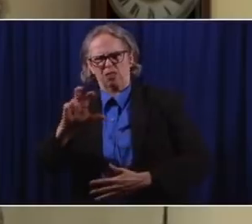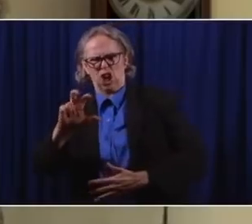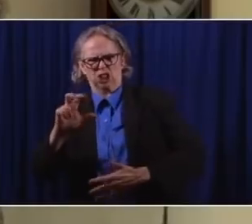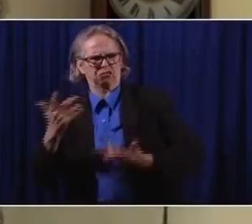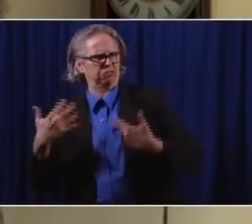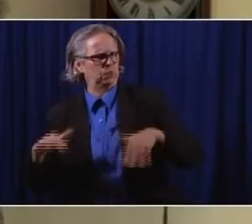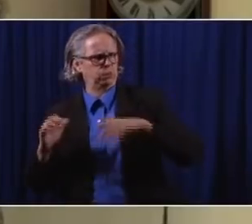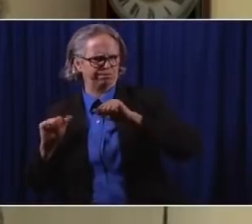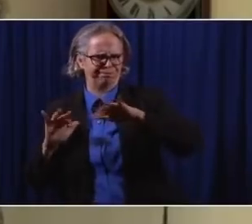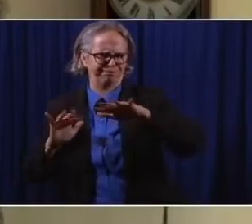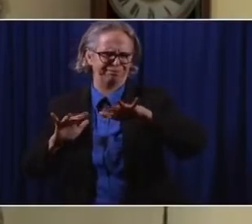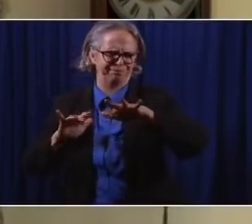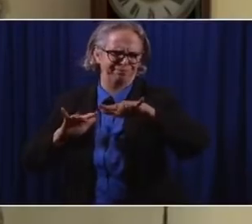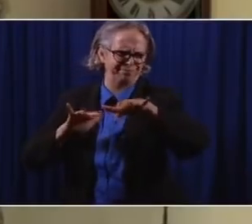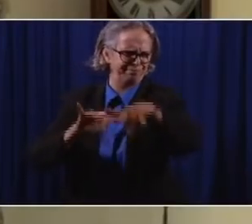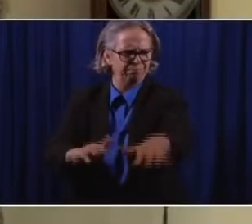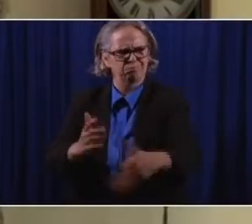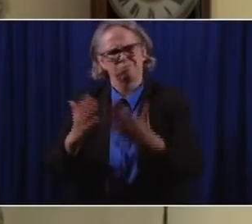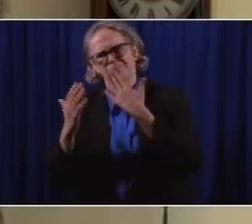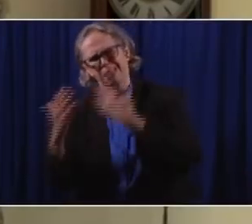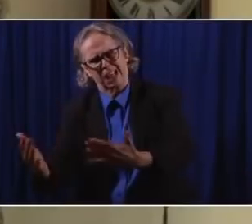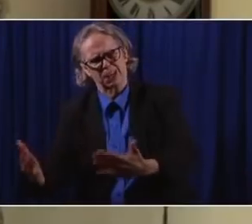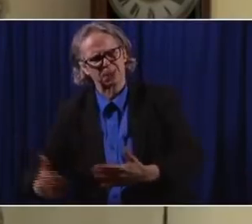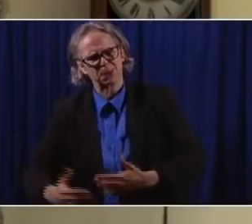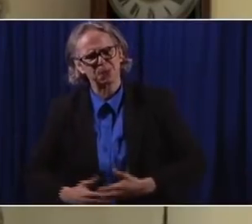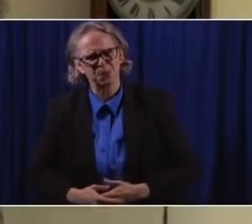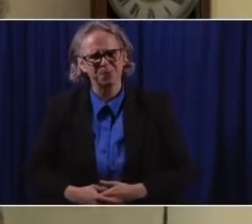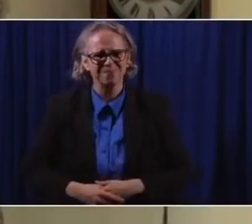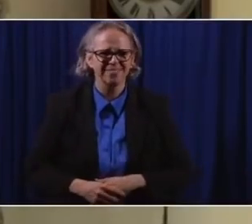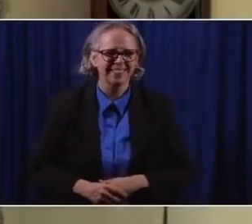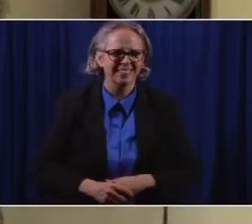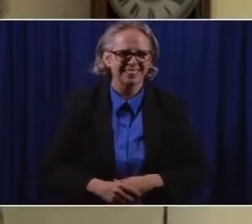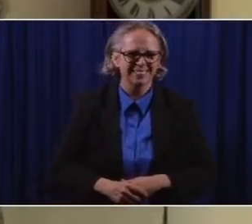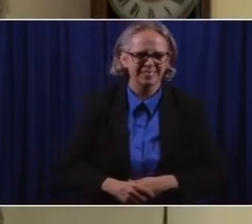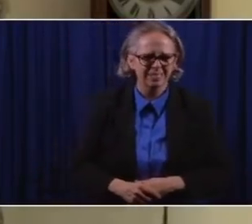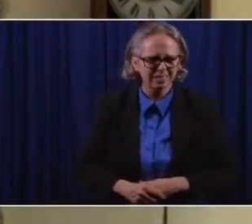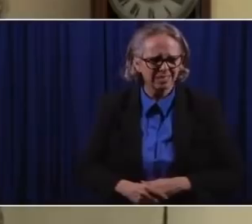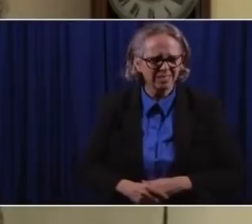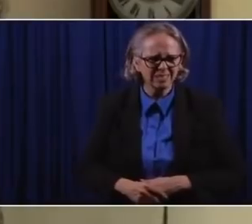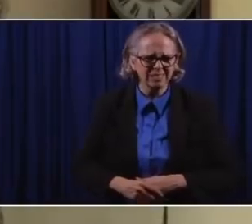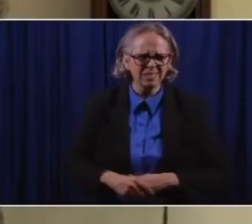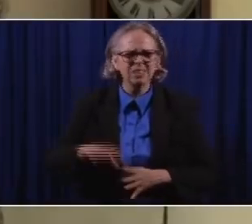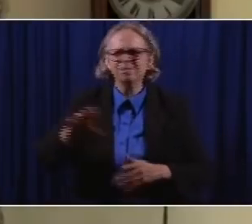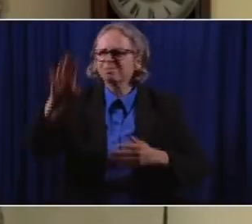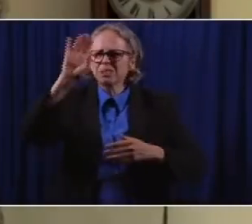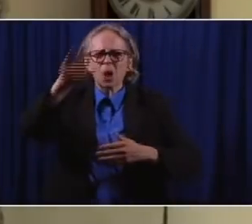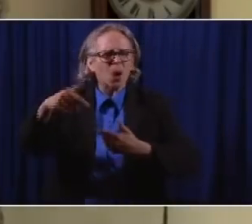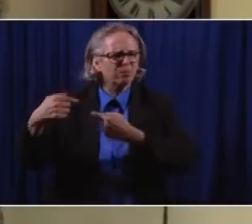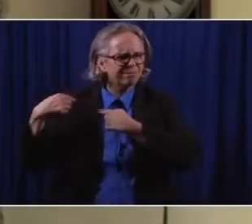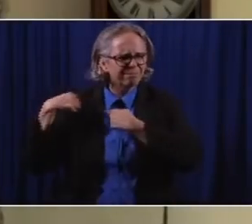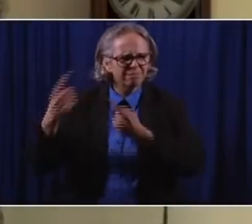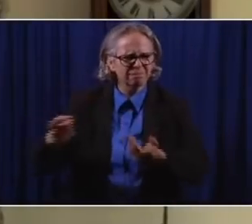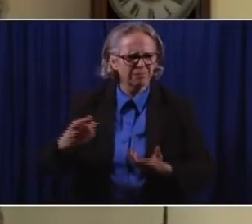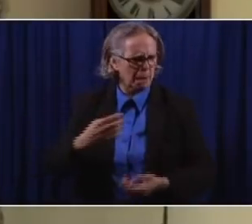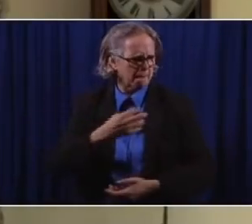We've talked in the past a lot about a police reform bill that we have pending